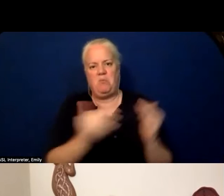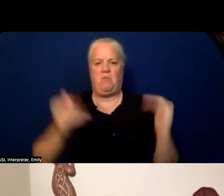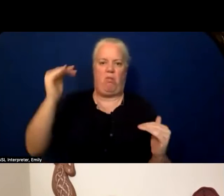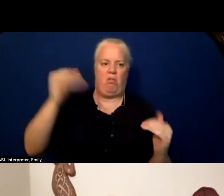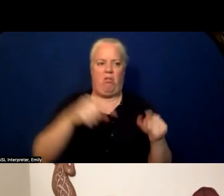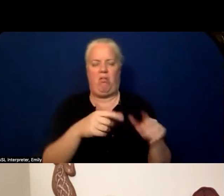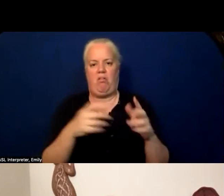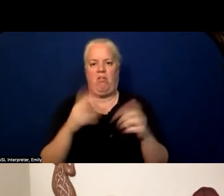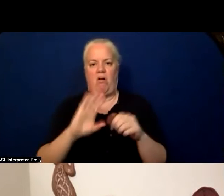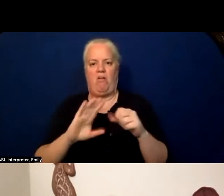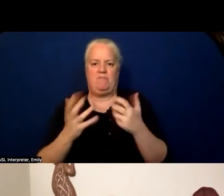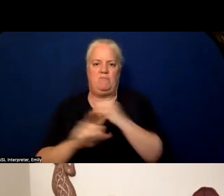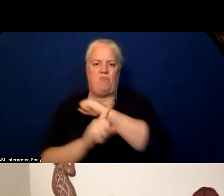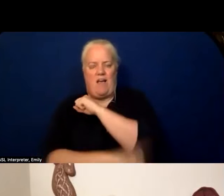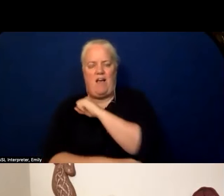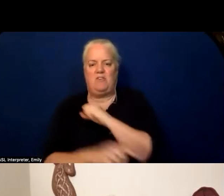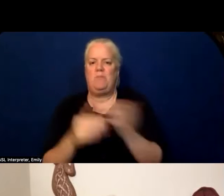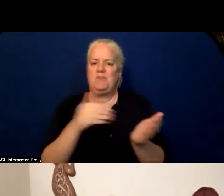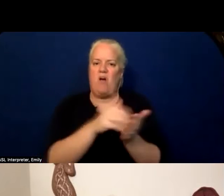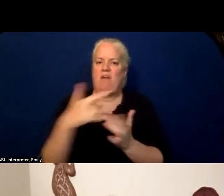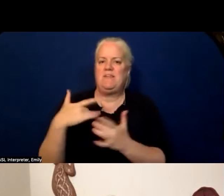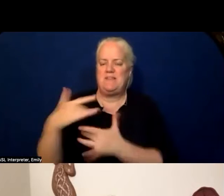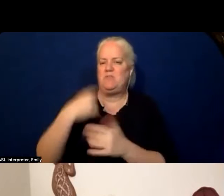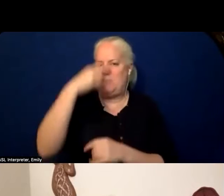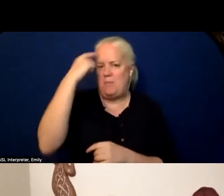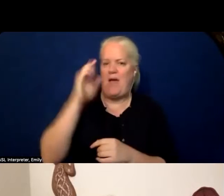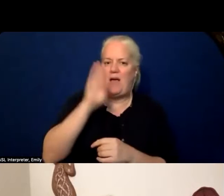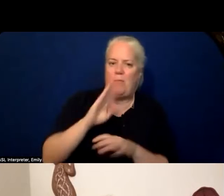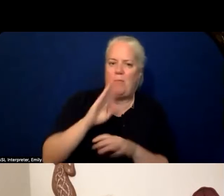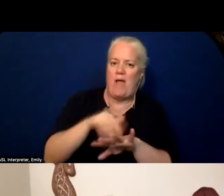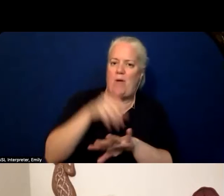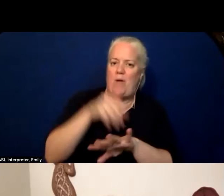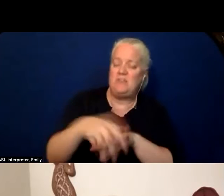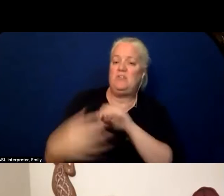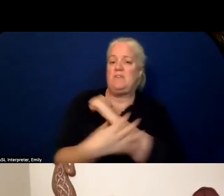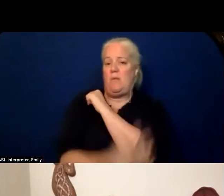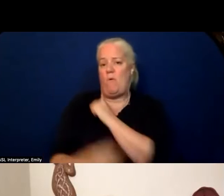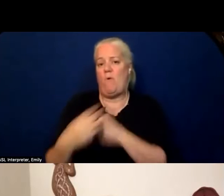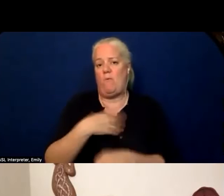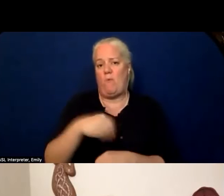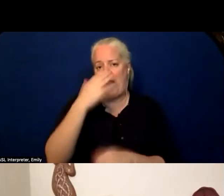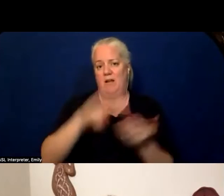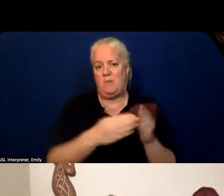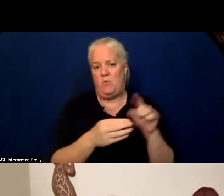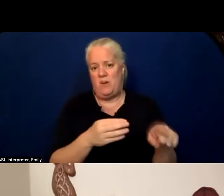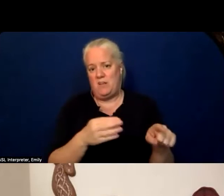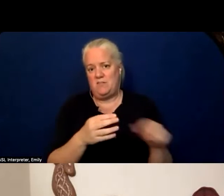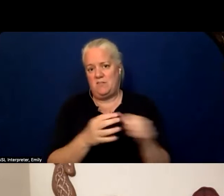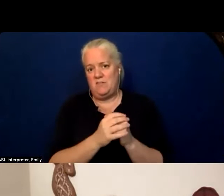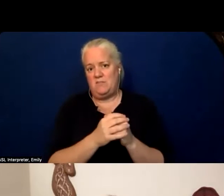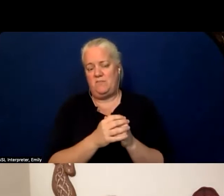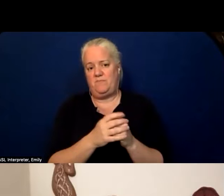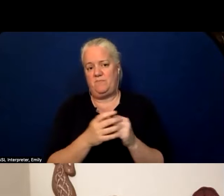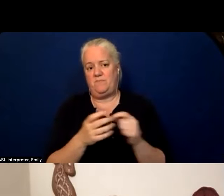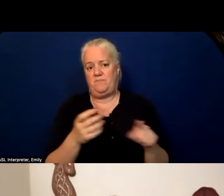too often Black, Brown, Indigenous, and poor white communities, as the disproportionate benefactors, not even